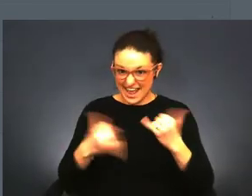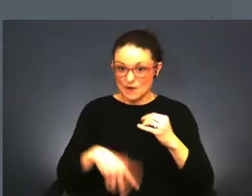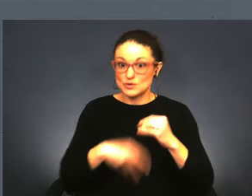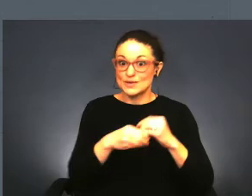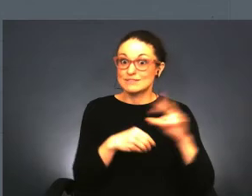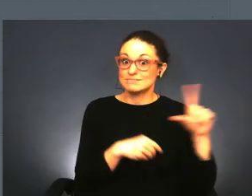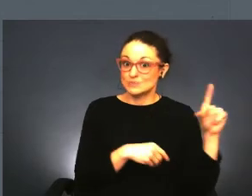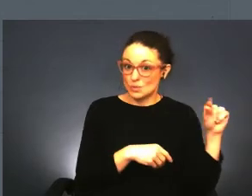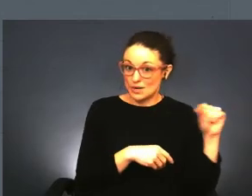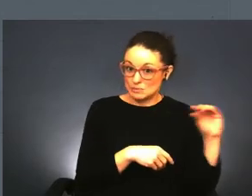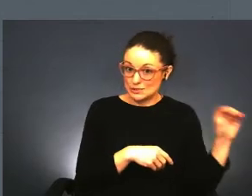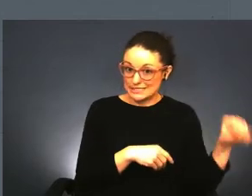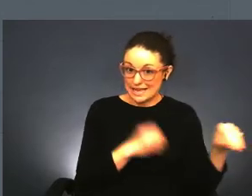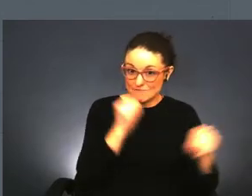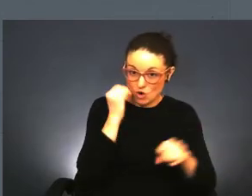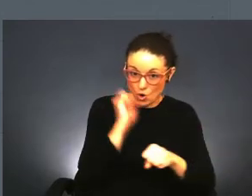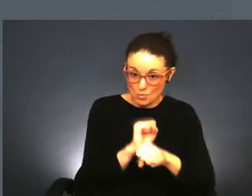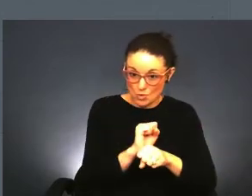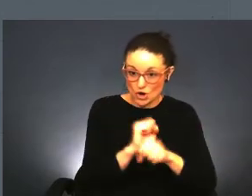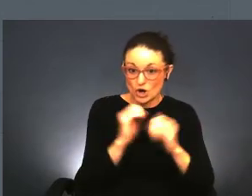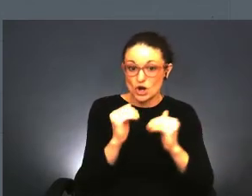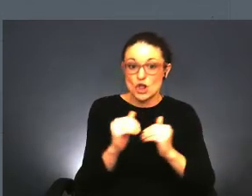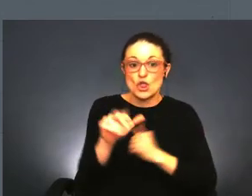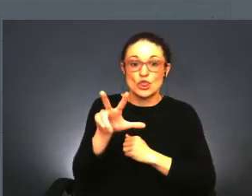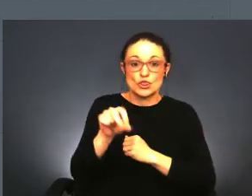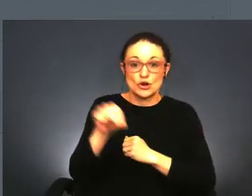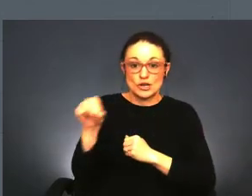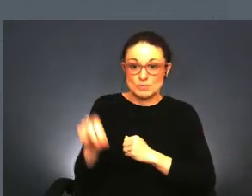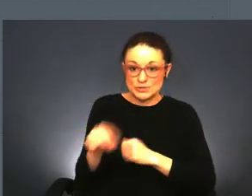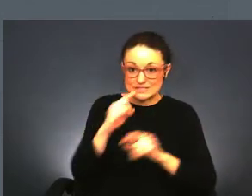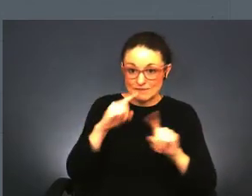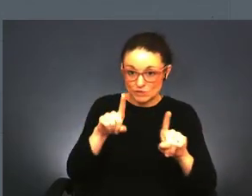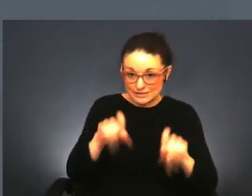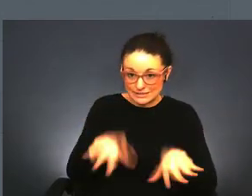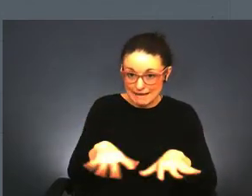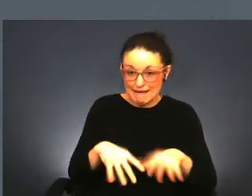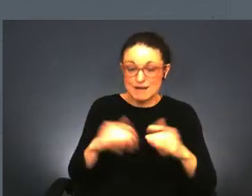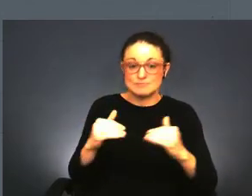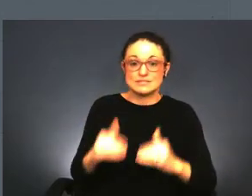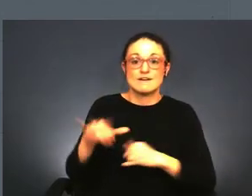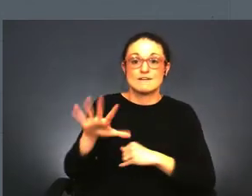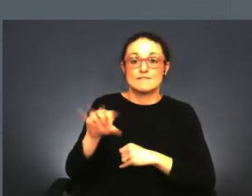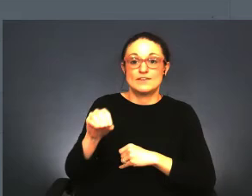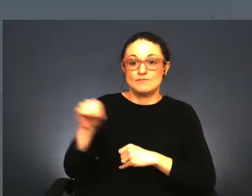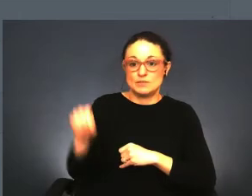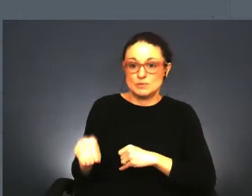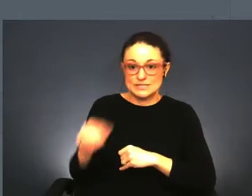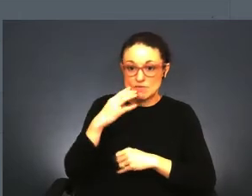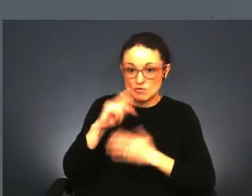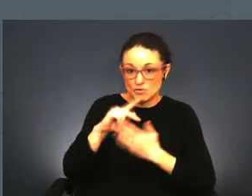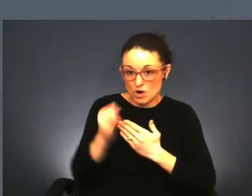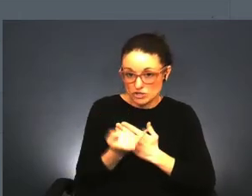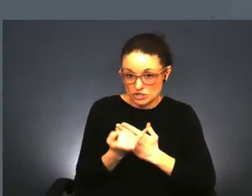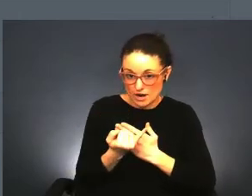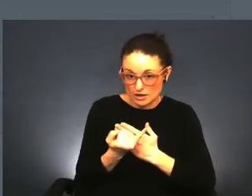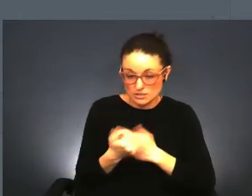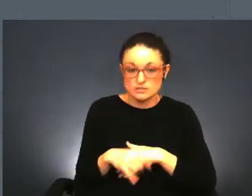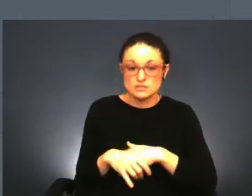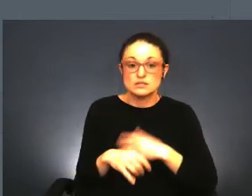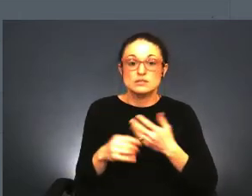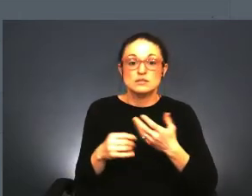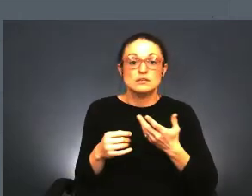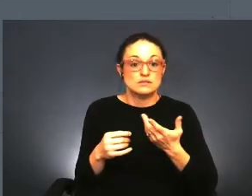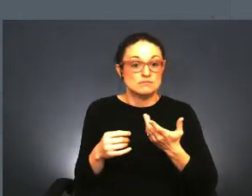for homework, 30% for exams, and 50% for a project. You want it to